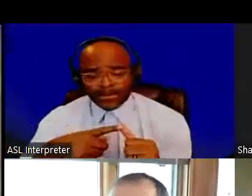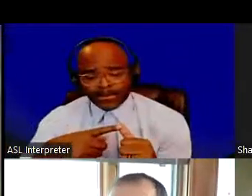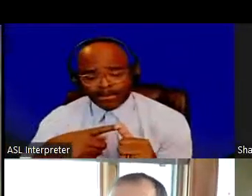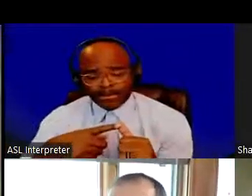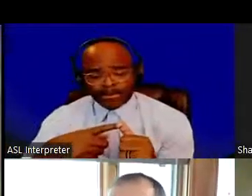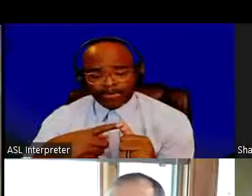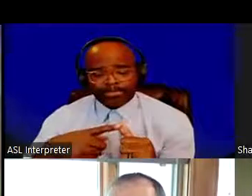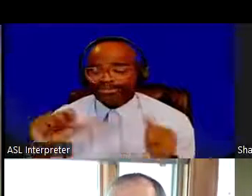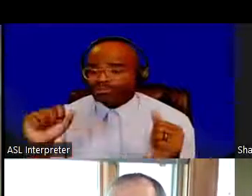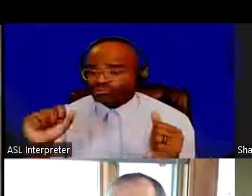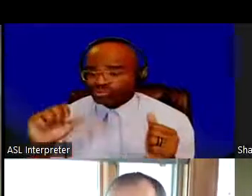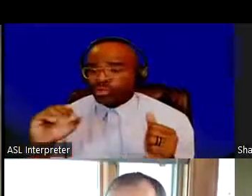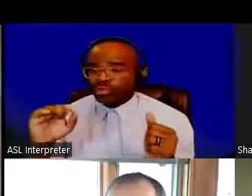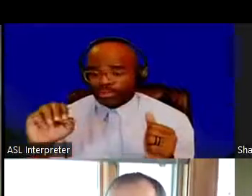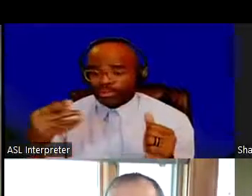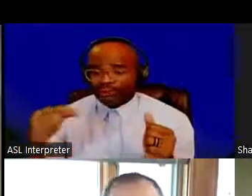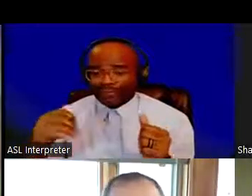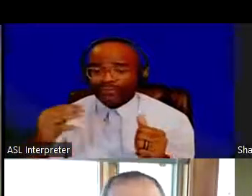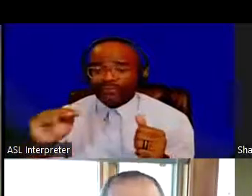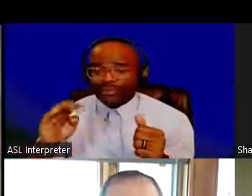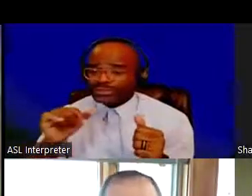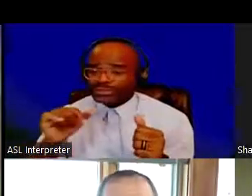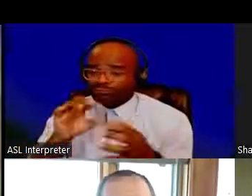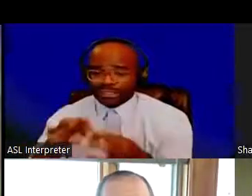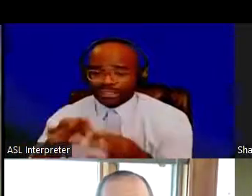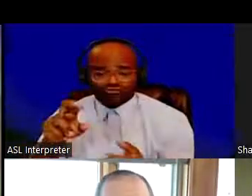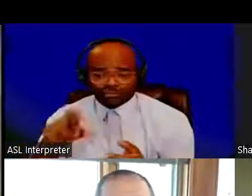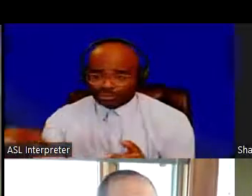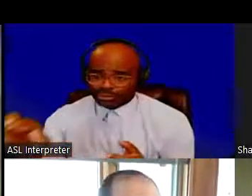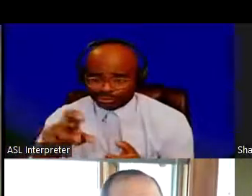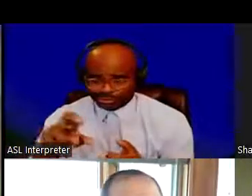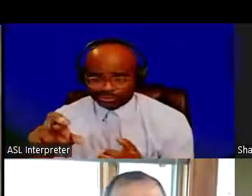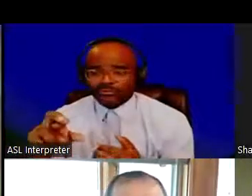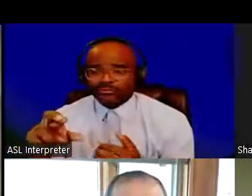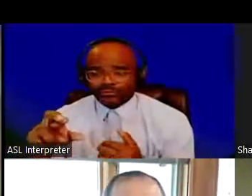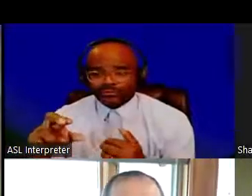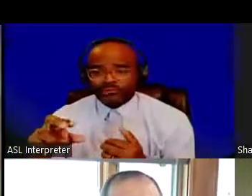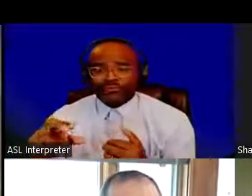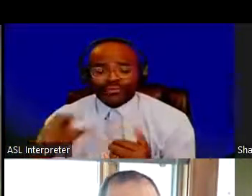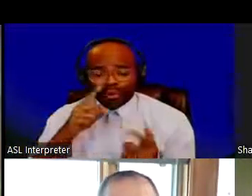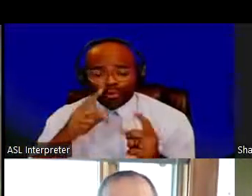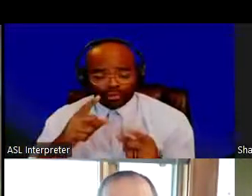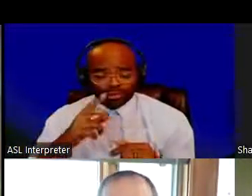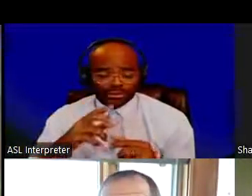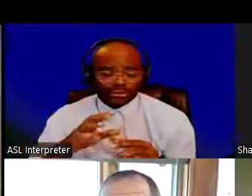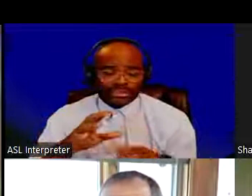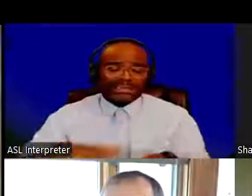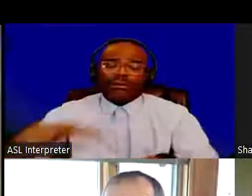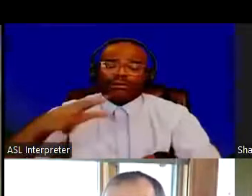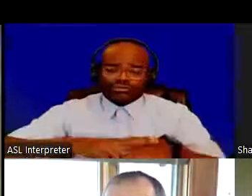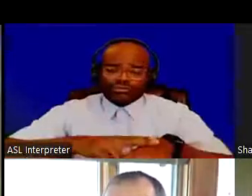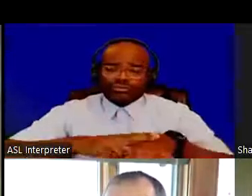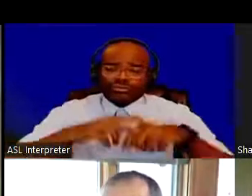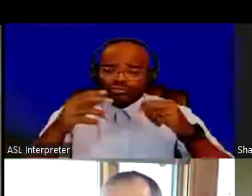the menu is not regional. We intended it to be a national resource. So the Wildlife Adaptation Menu, we